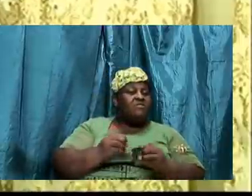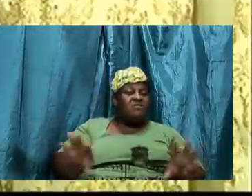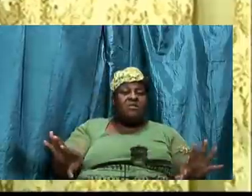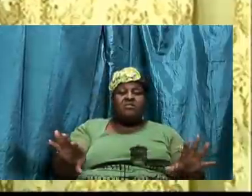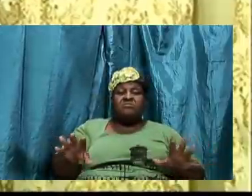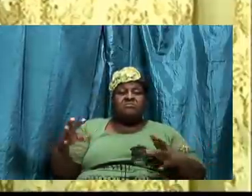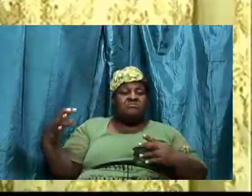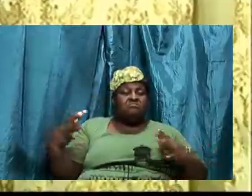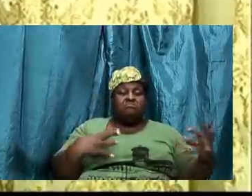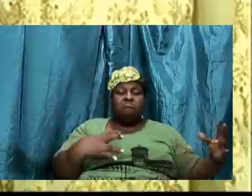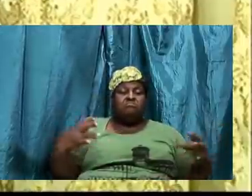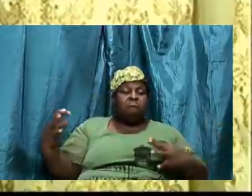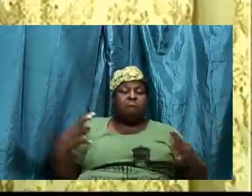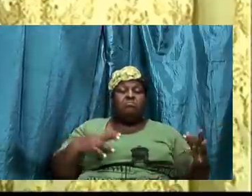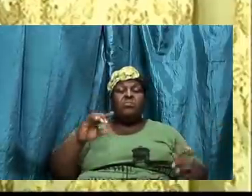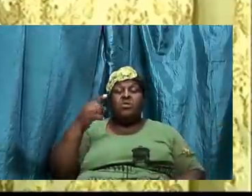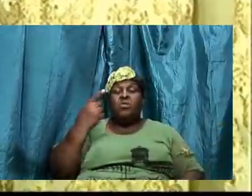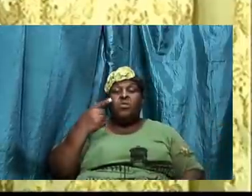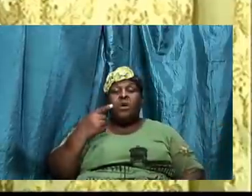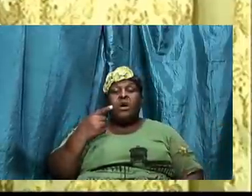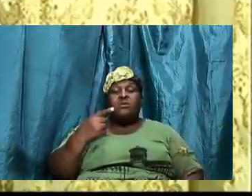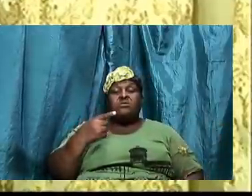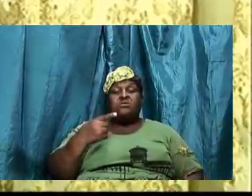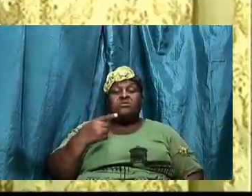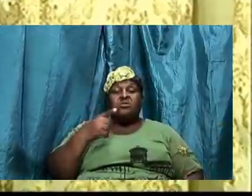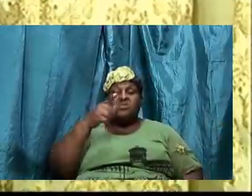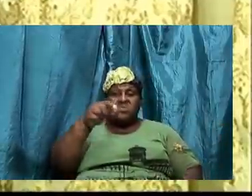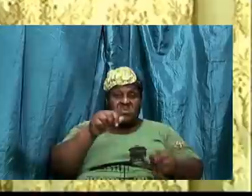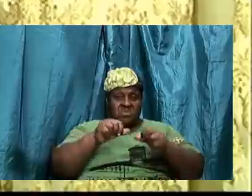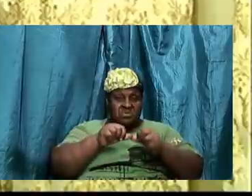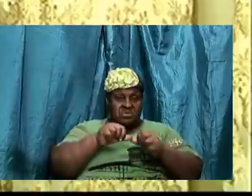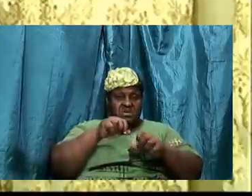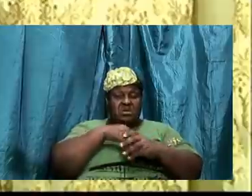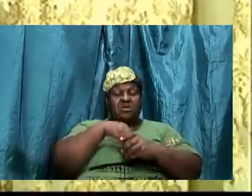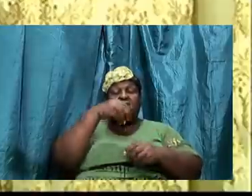battle. And once we remain in him,